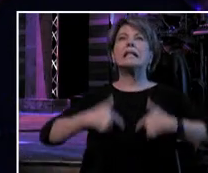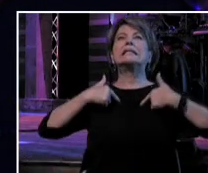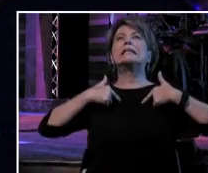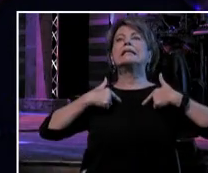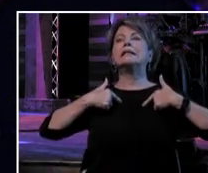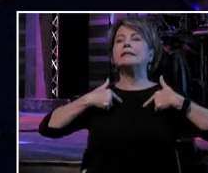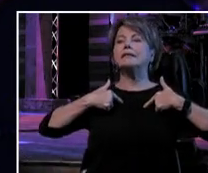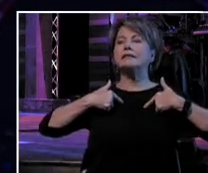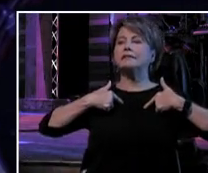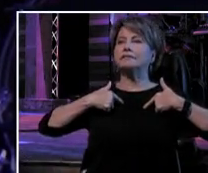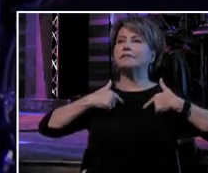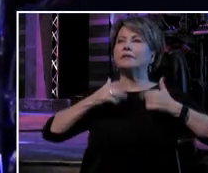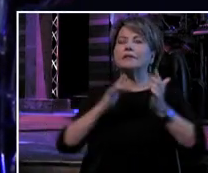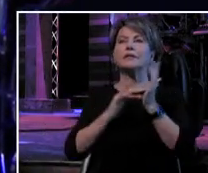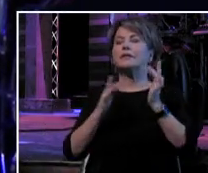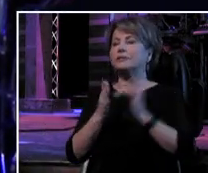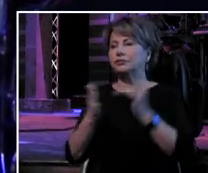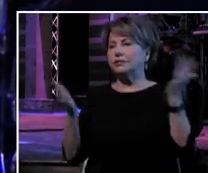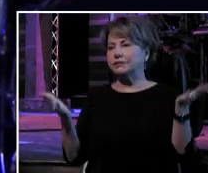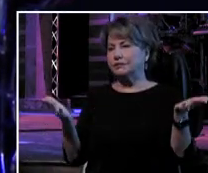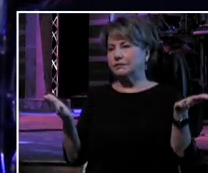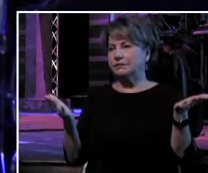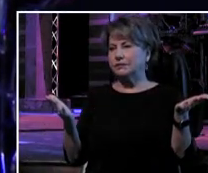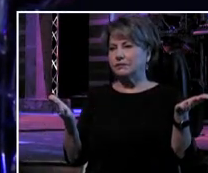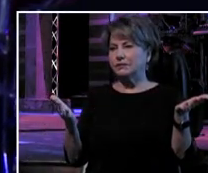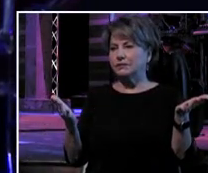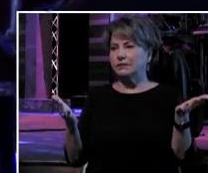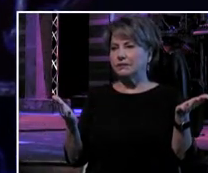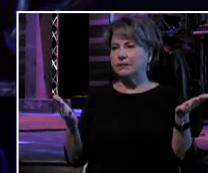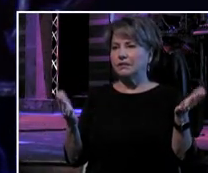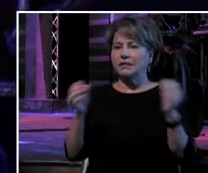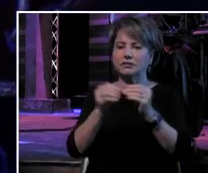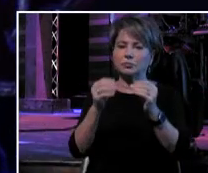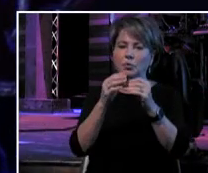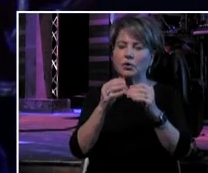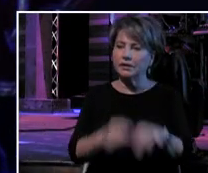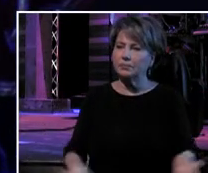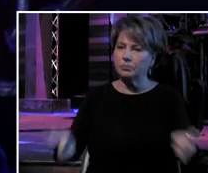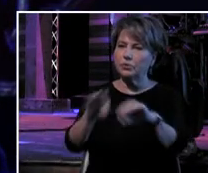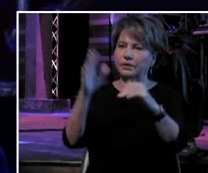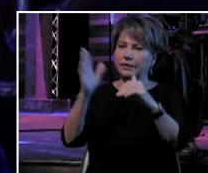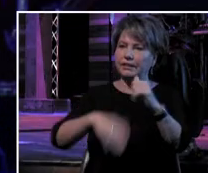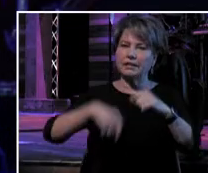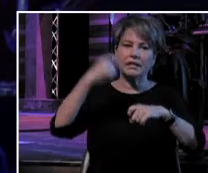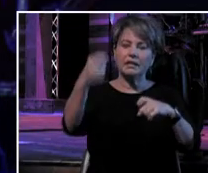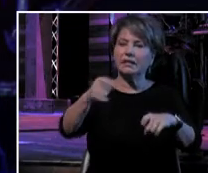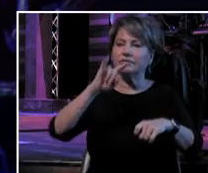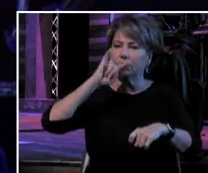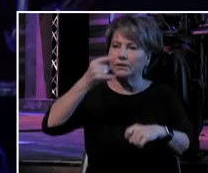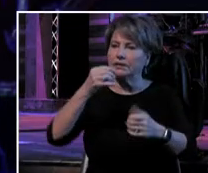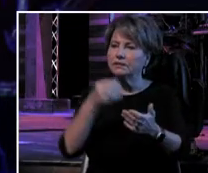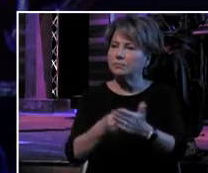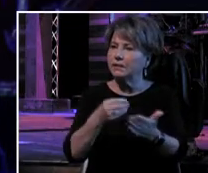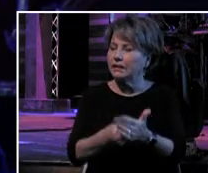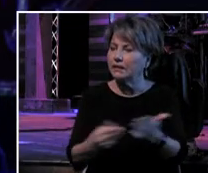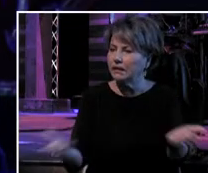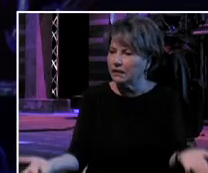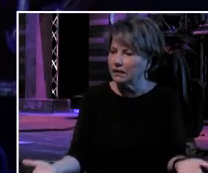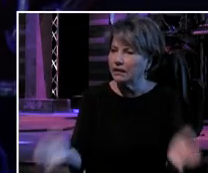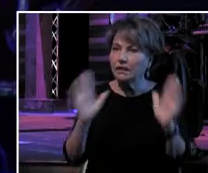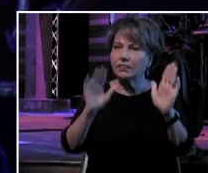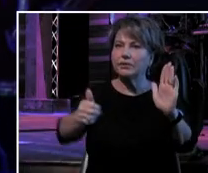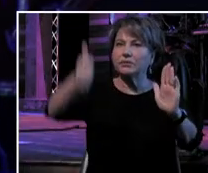Live Jesus far more than you save to give your kids an inheritance. Sorry, kids. The greatest gift is Jesus. The